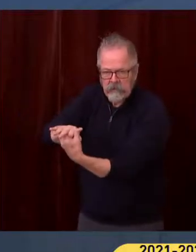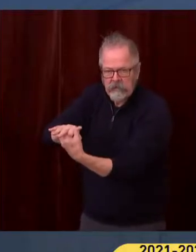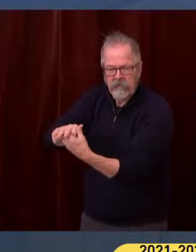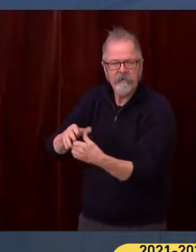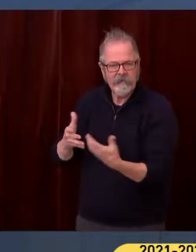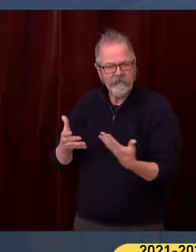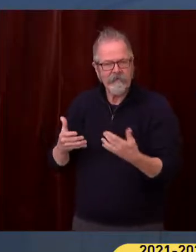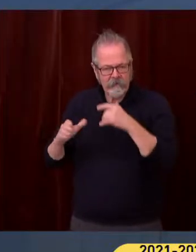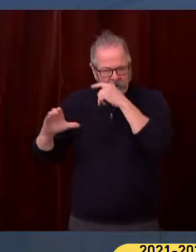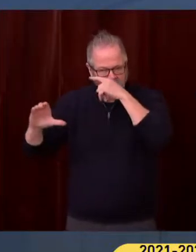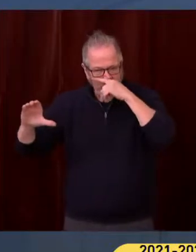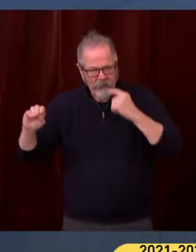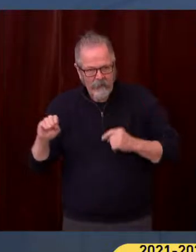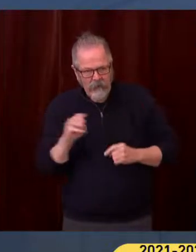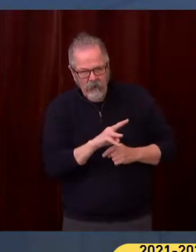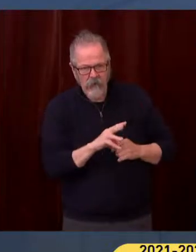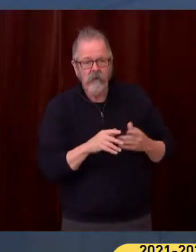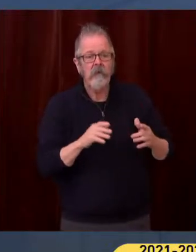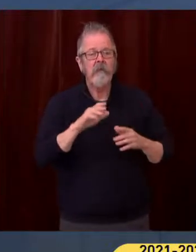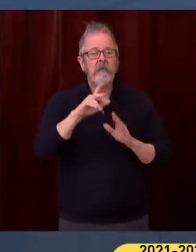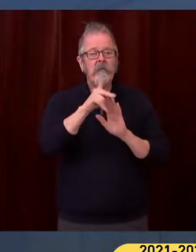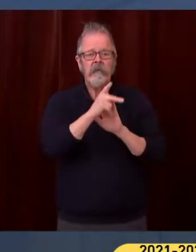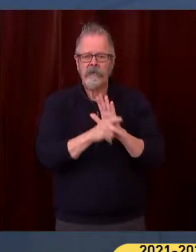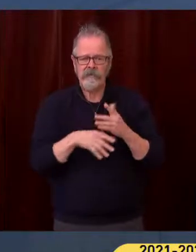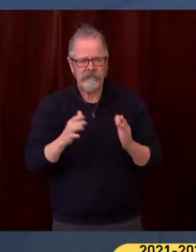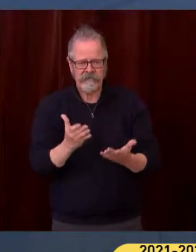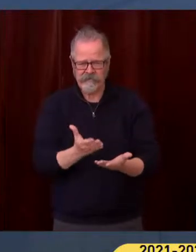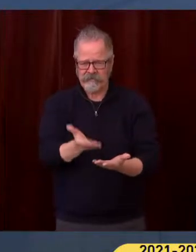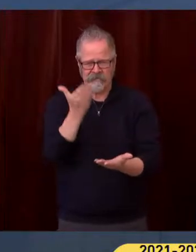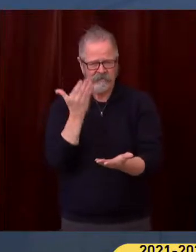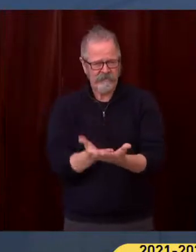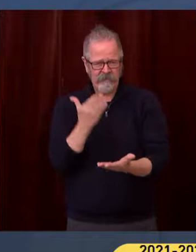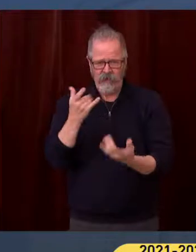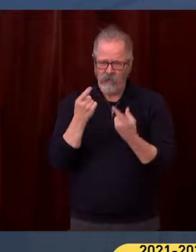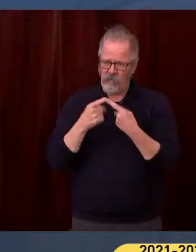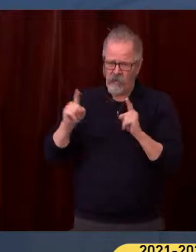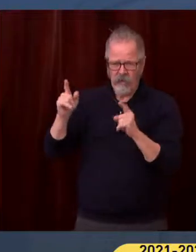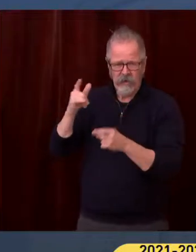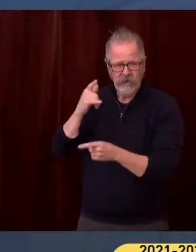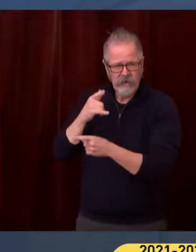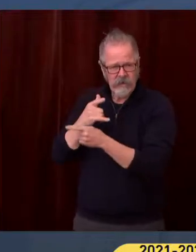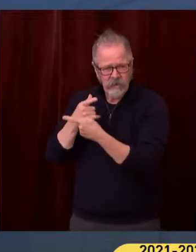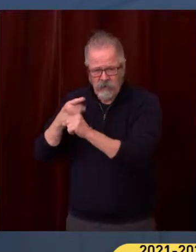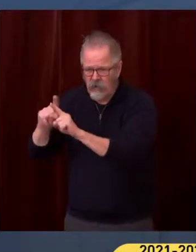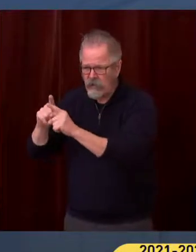and true. It has been very successful in all of our peer jurisdictions on the West Coast.